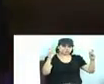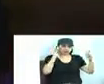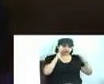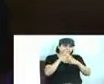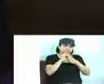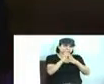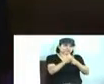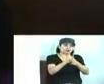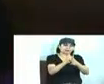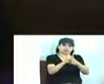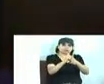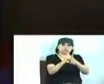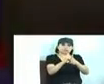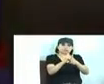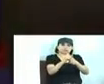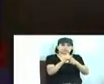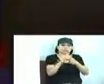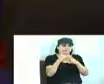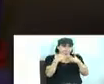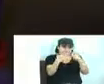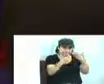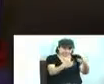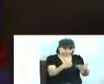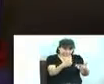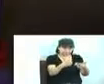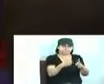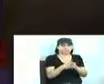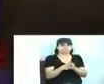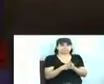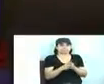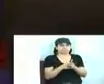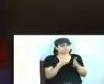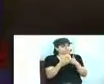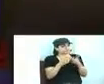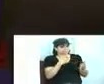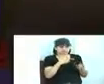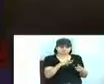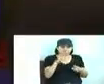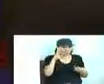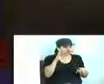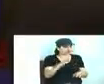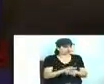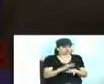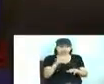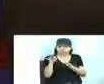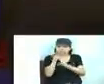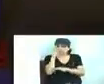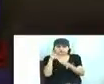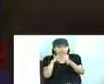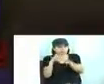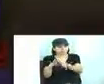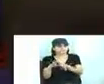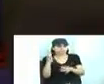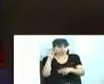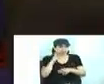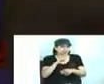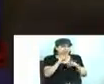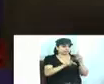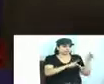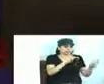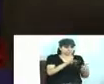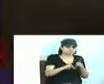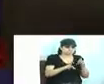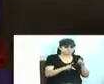what his religion is. I have no idea what his faith is. It doesn't matter. For me, what I hear in those words is I hear the people in the Exodus being led